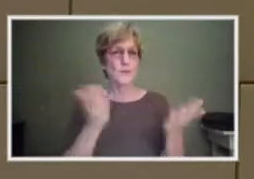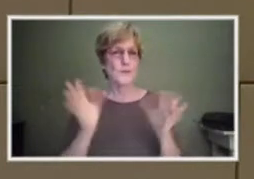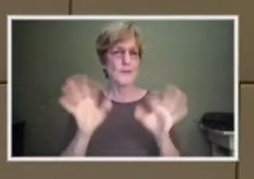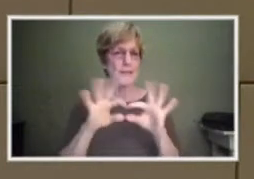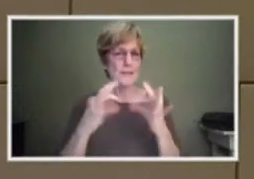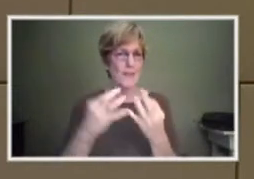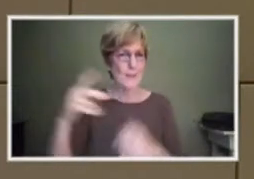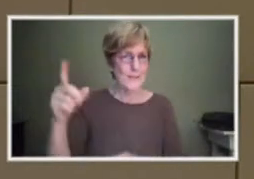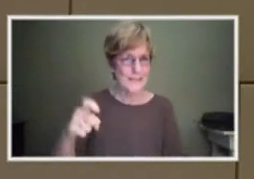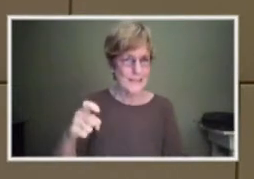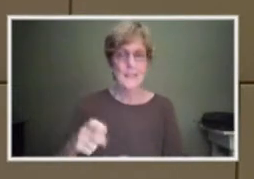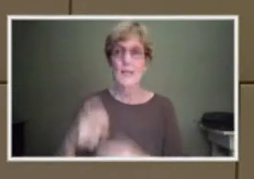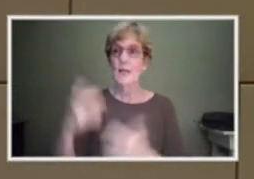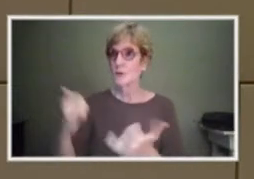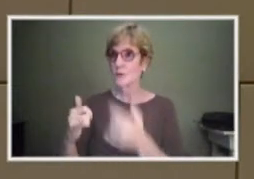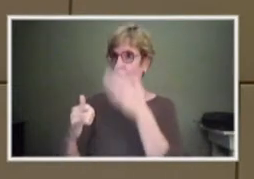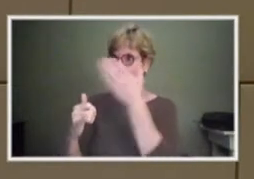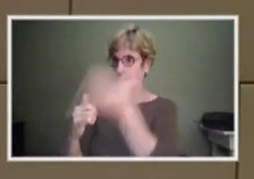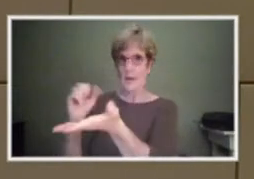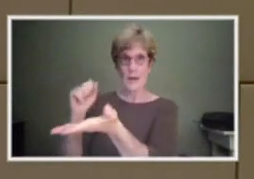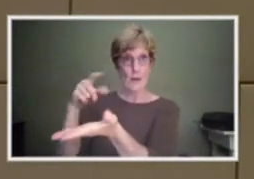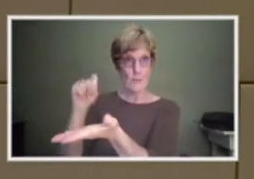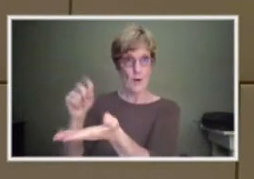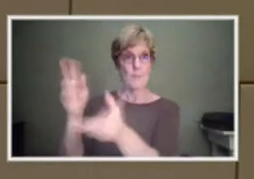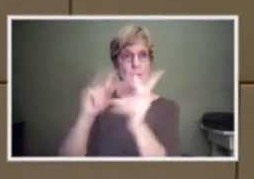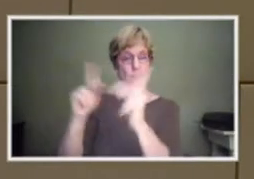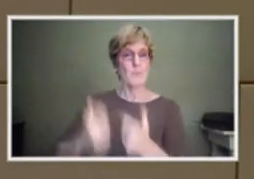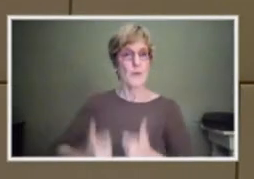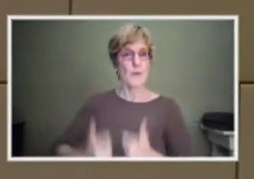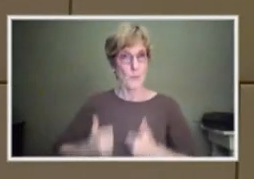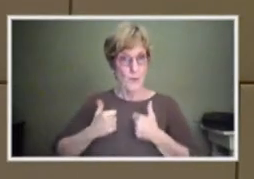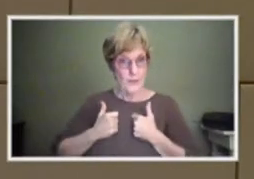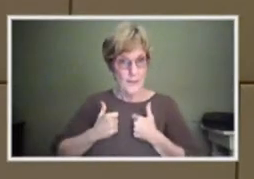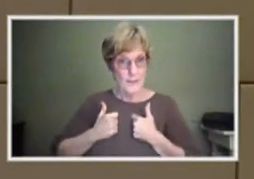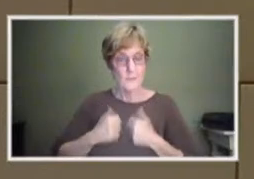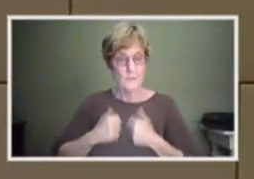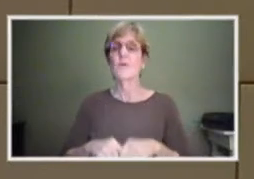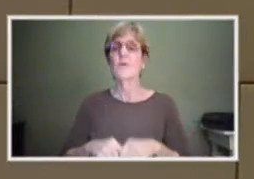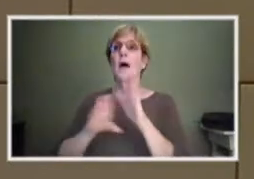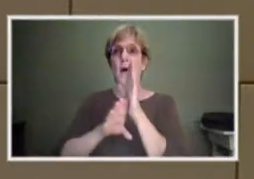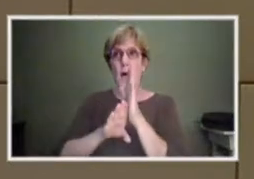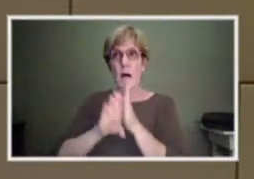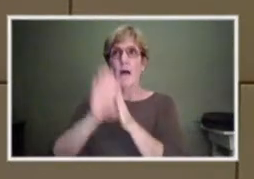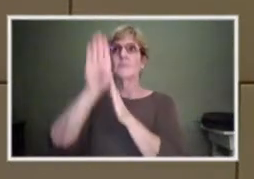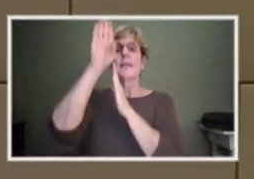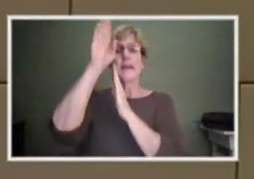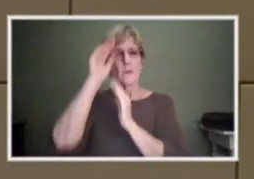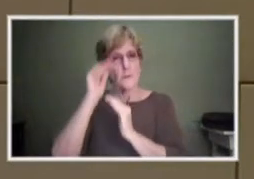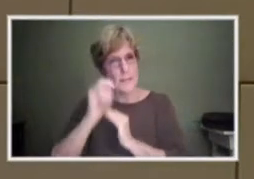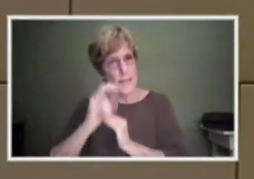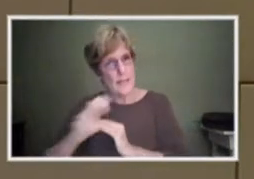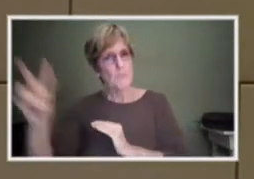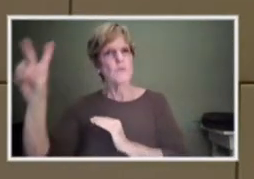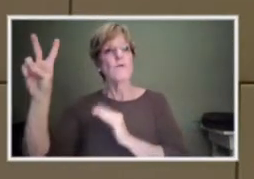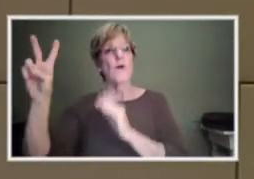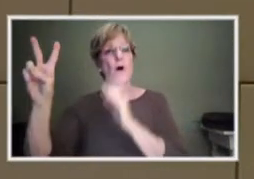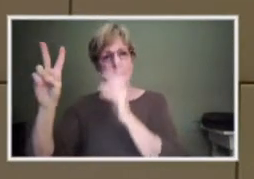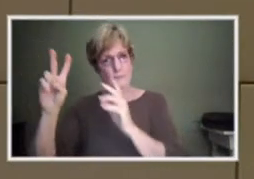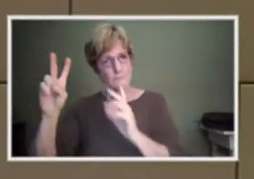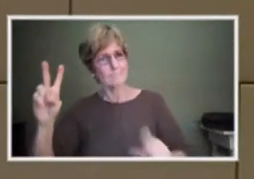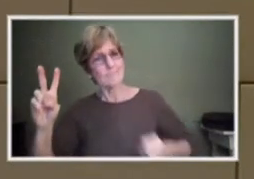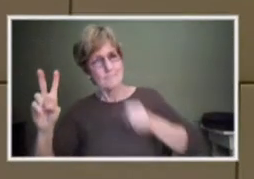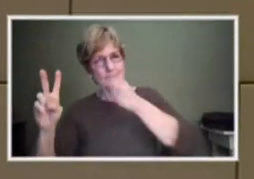units become a place where folks go, are upskilled, and then they move on and they open up for someone else. And as long as